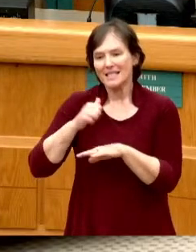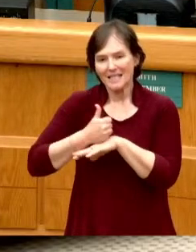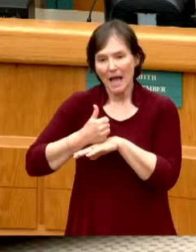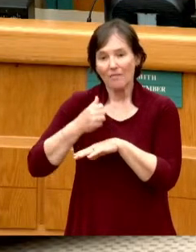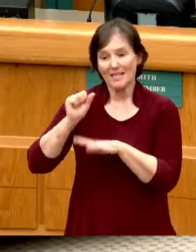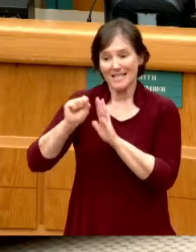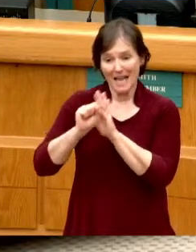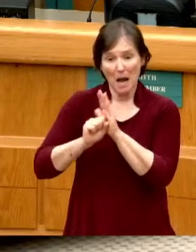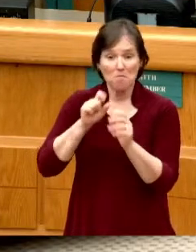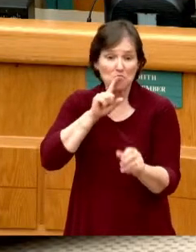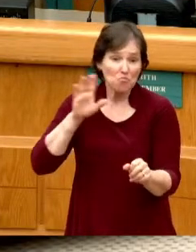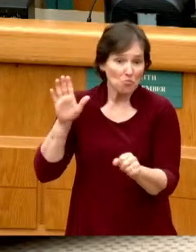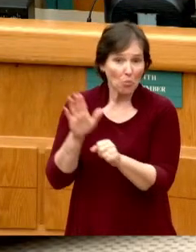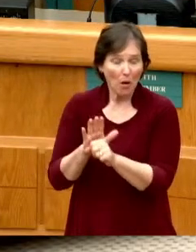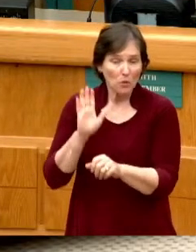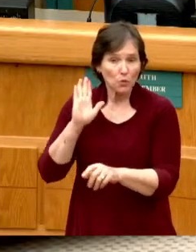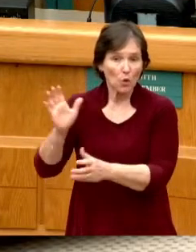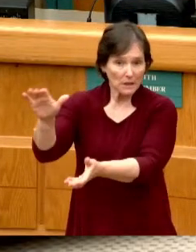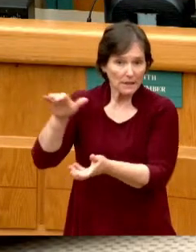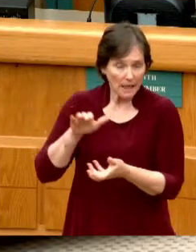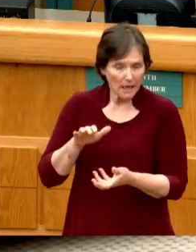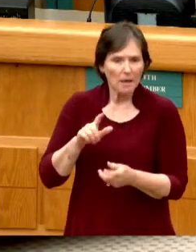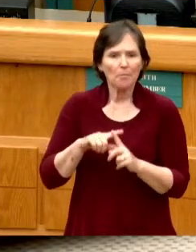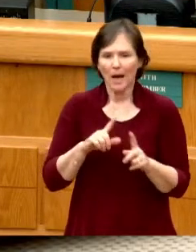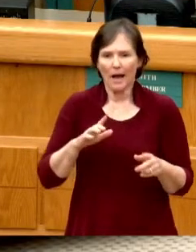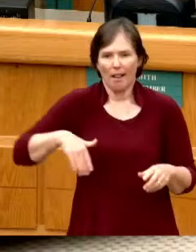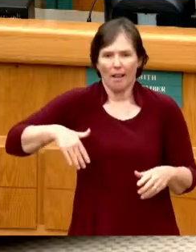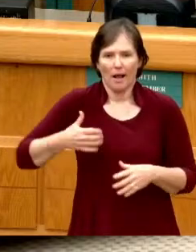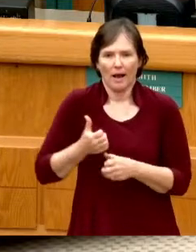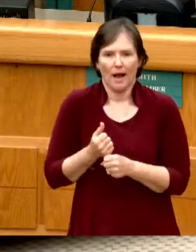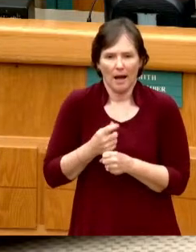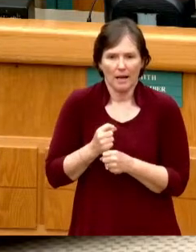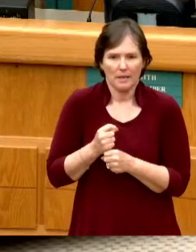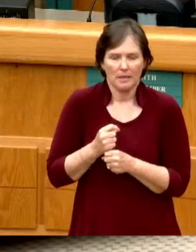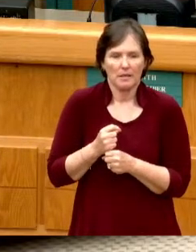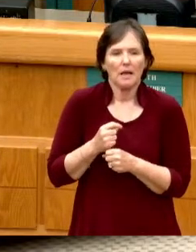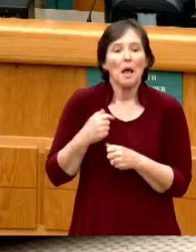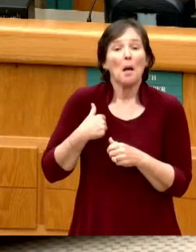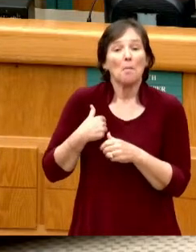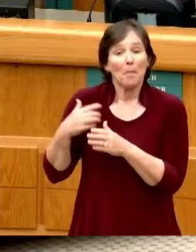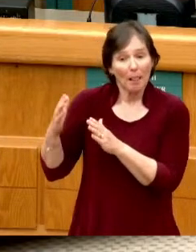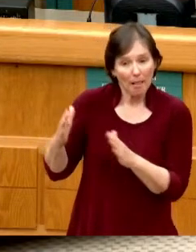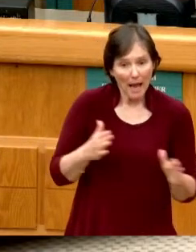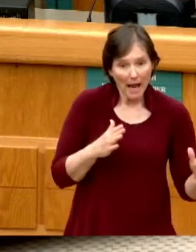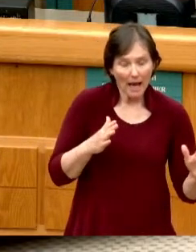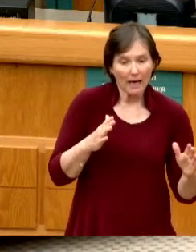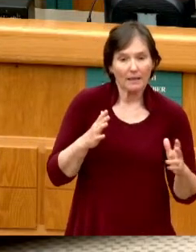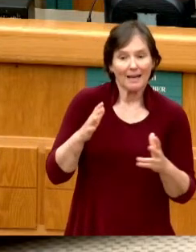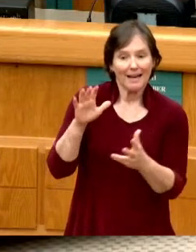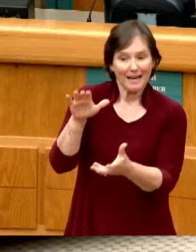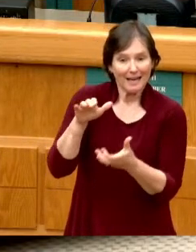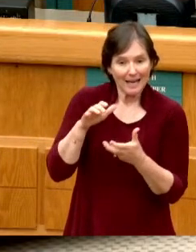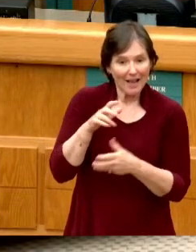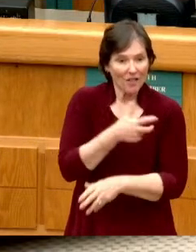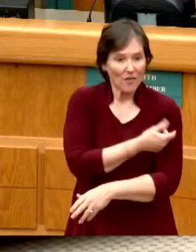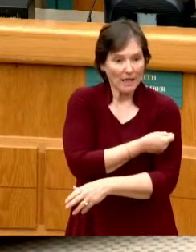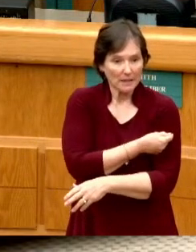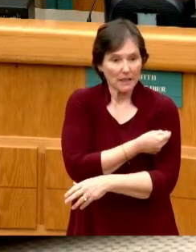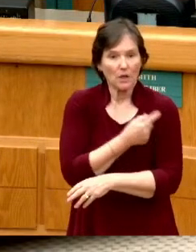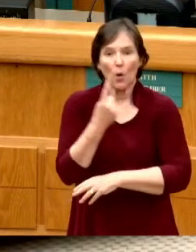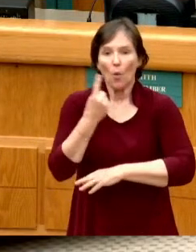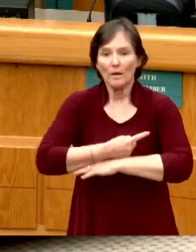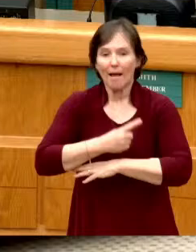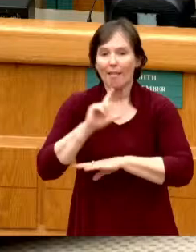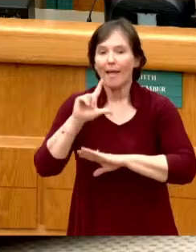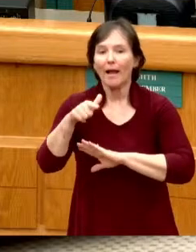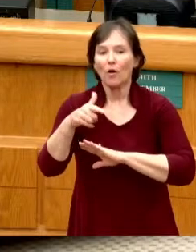to receive them and then the following day to have the drive-through clinic. We ask the public to be patient with us as